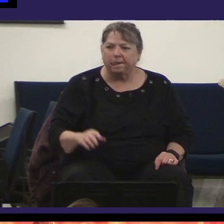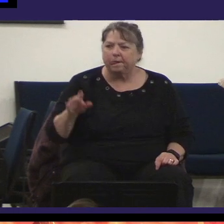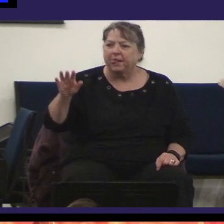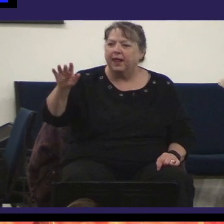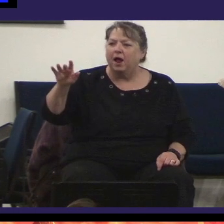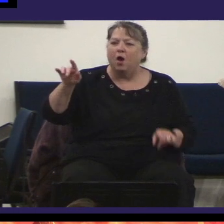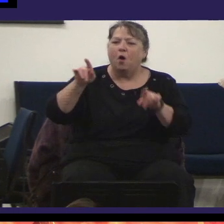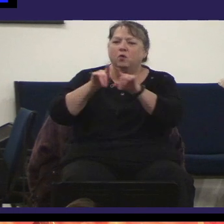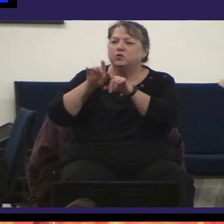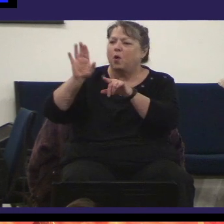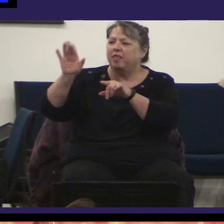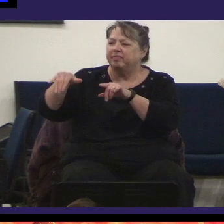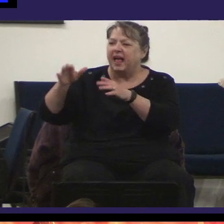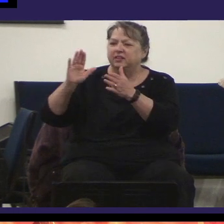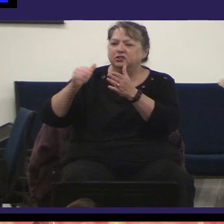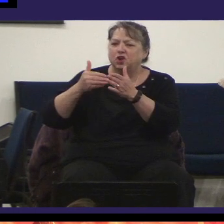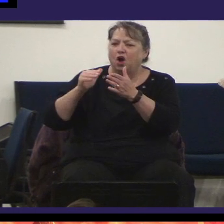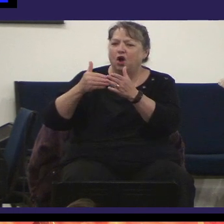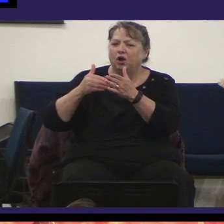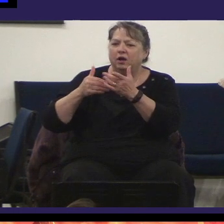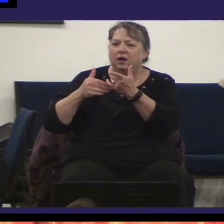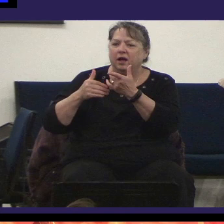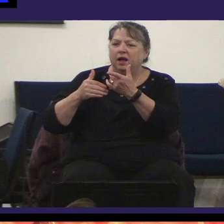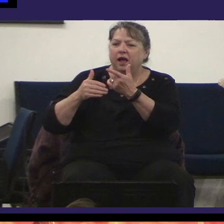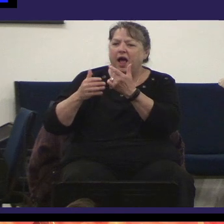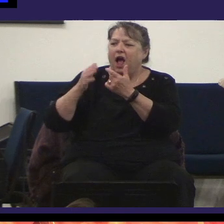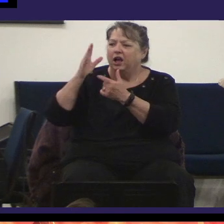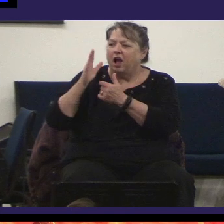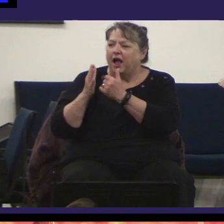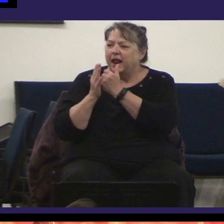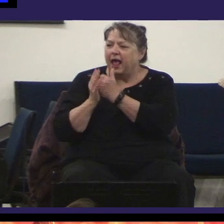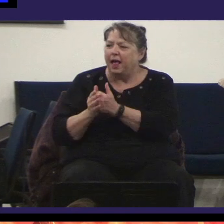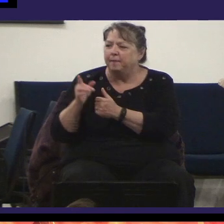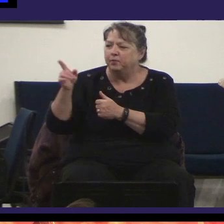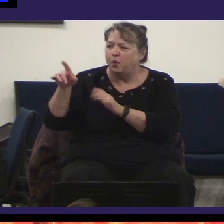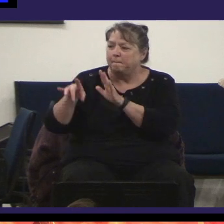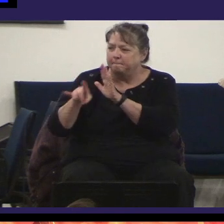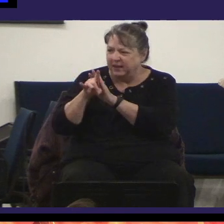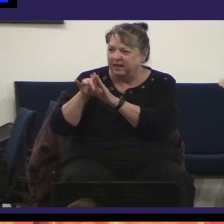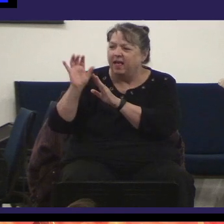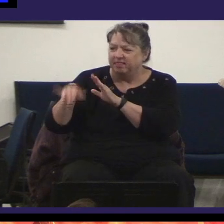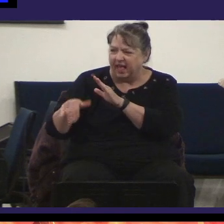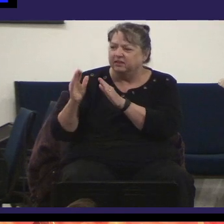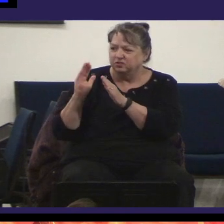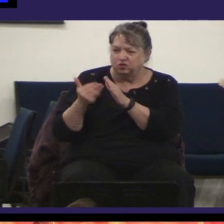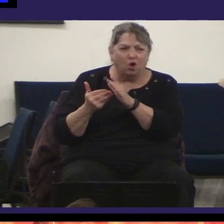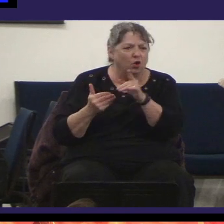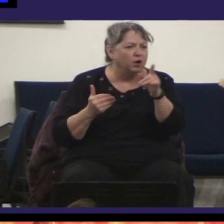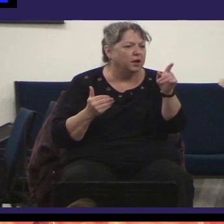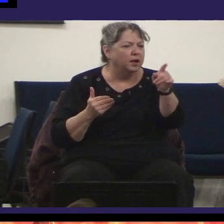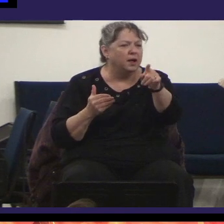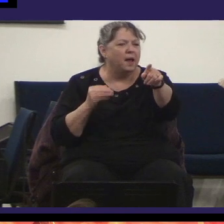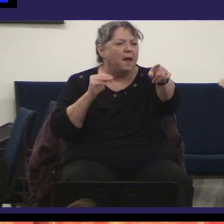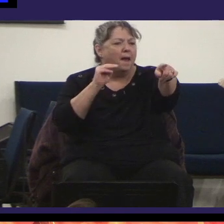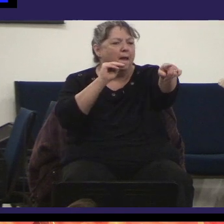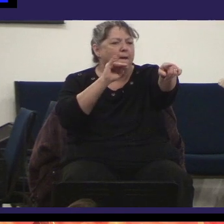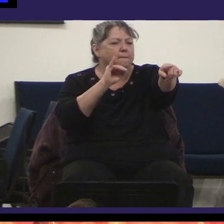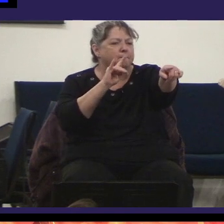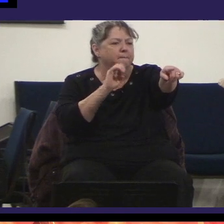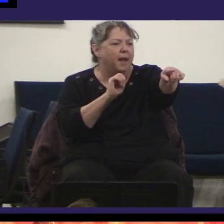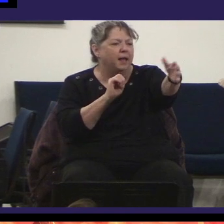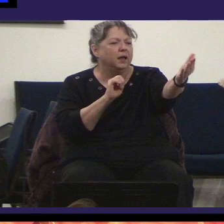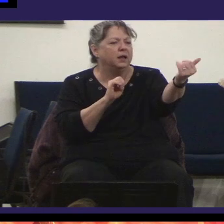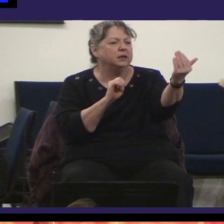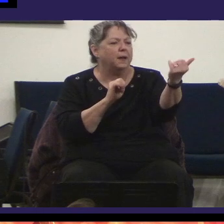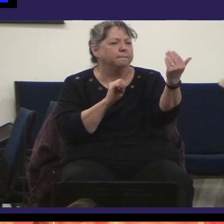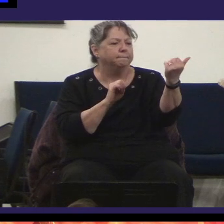singing, was God-led. Trust me, that was God-led. I want to ask Brother Mike if you can come up and share a few thoughts with